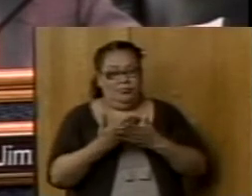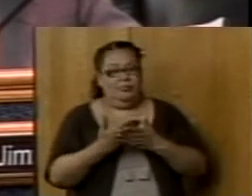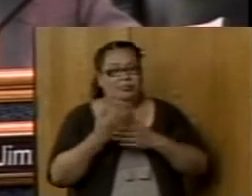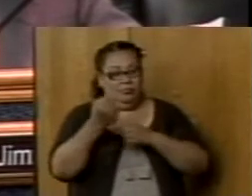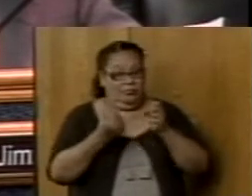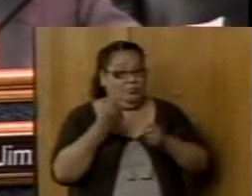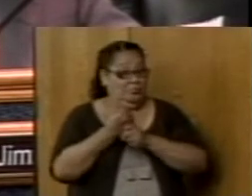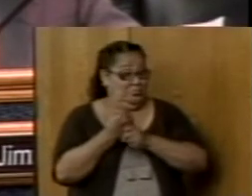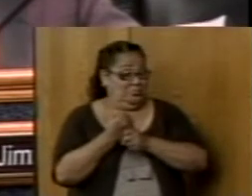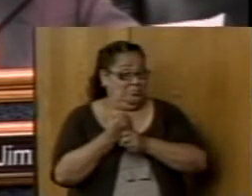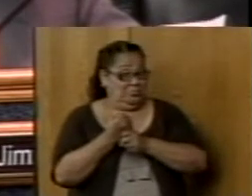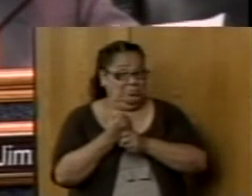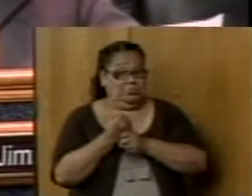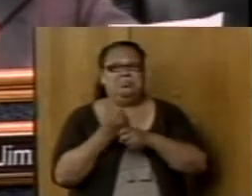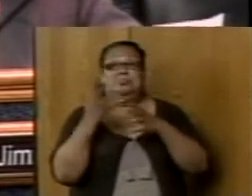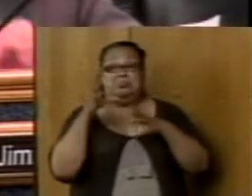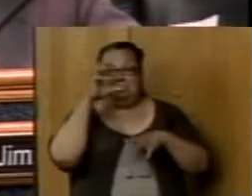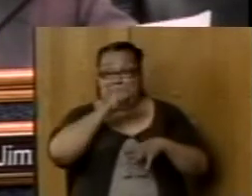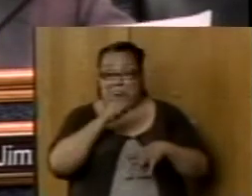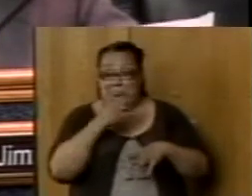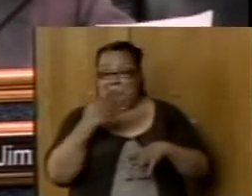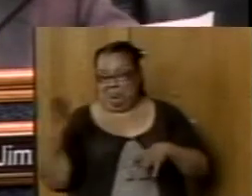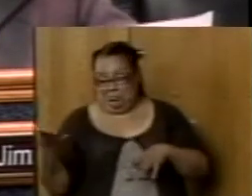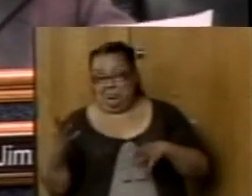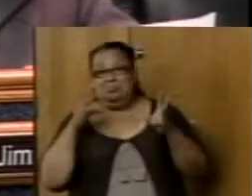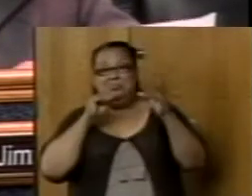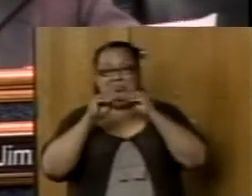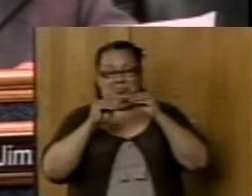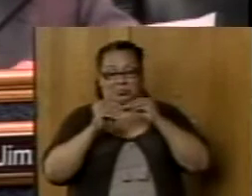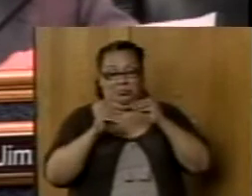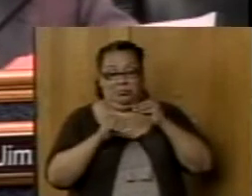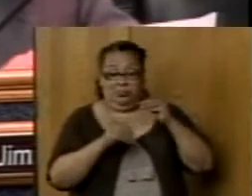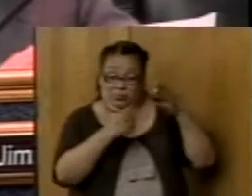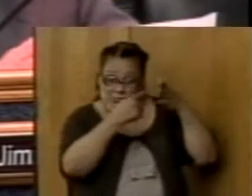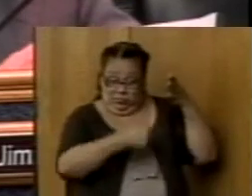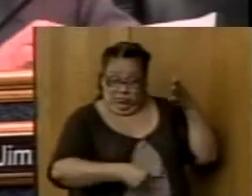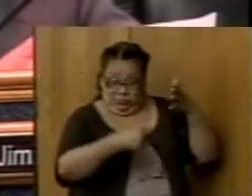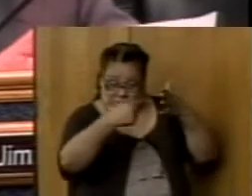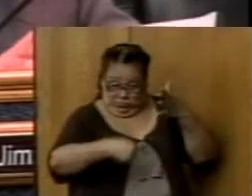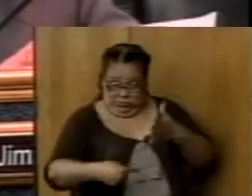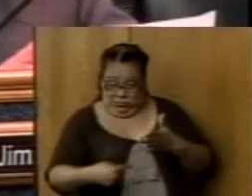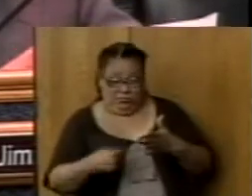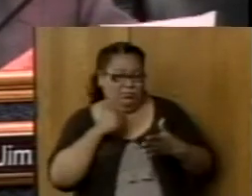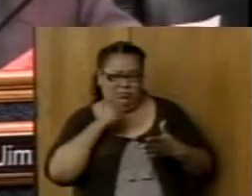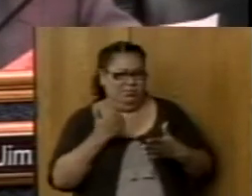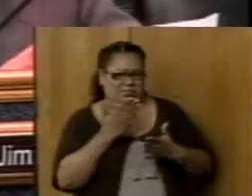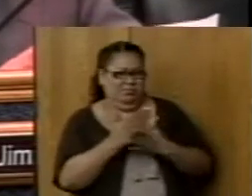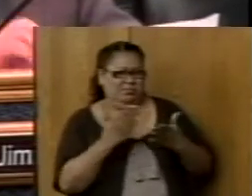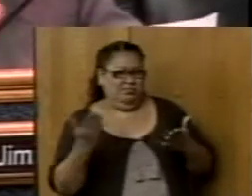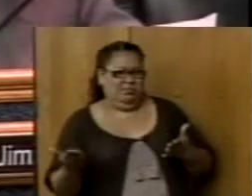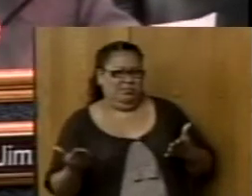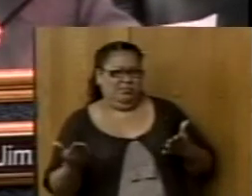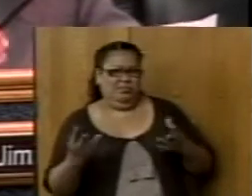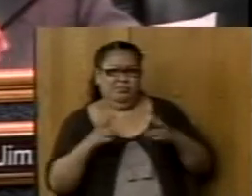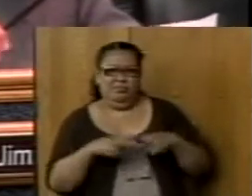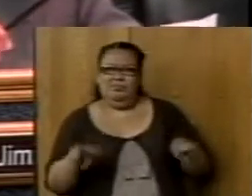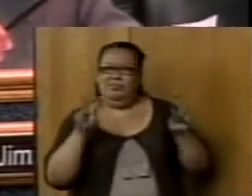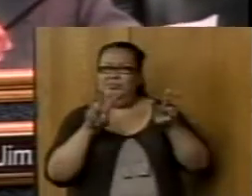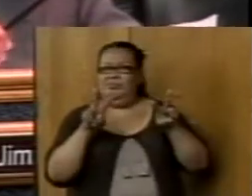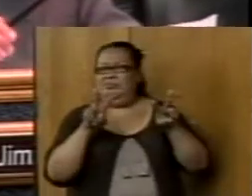going to fix. And this item on the punch list is not something that is